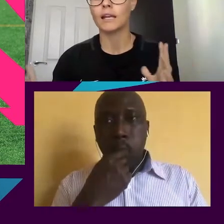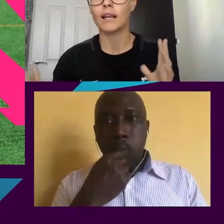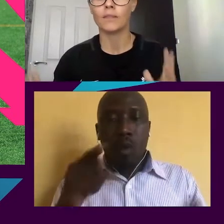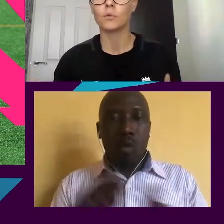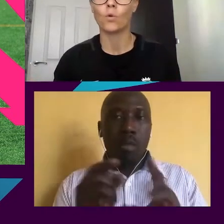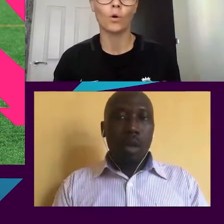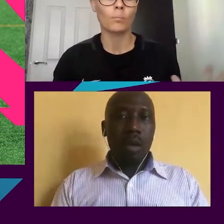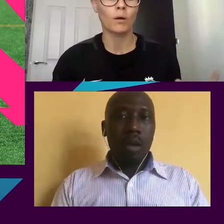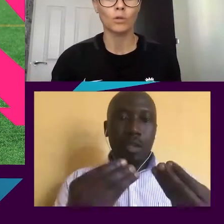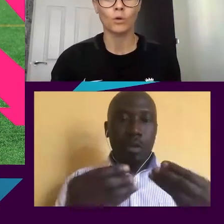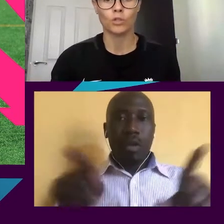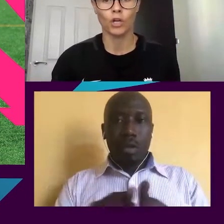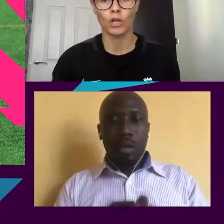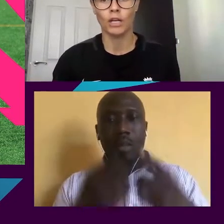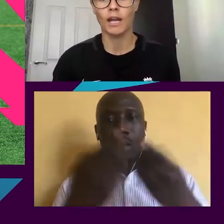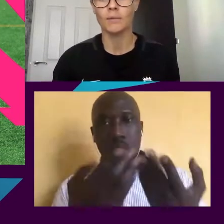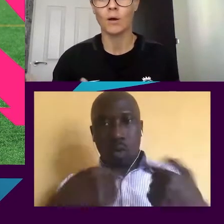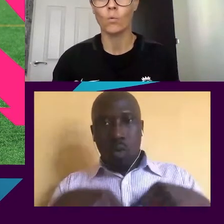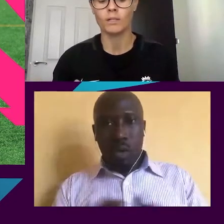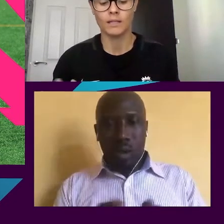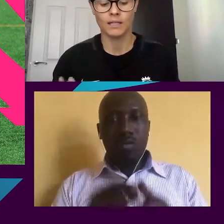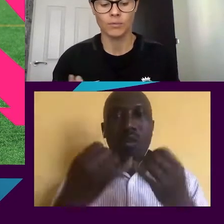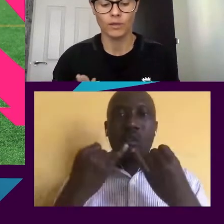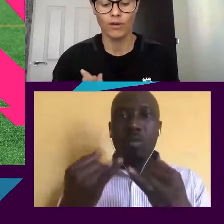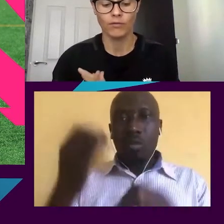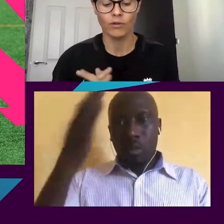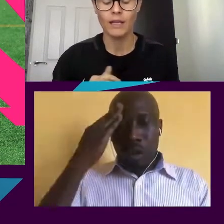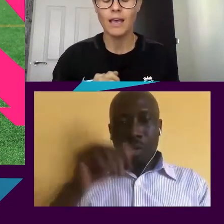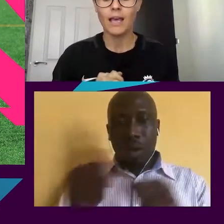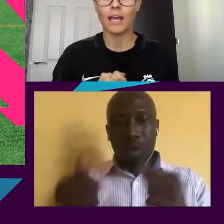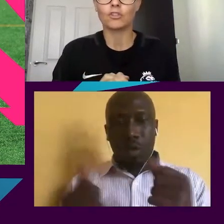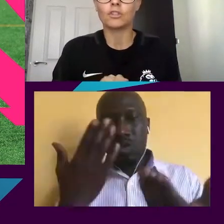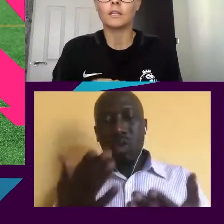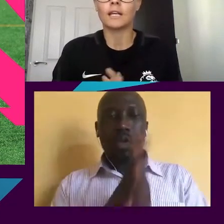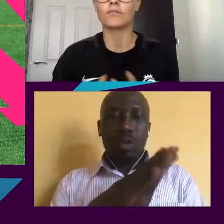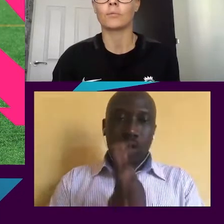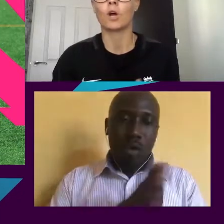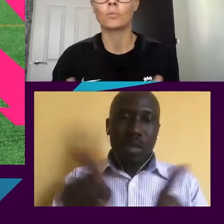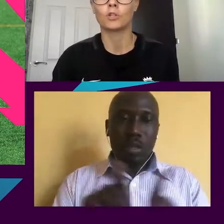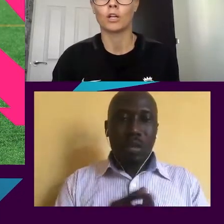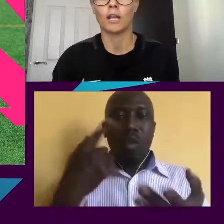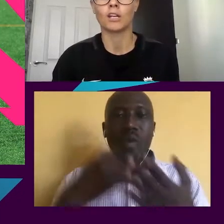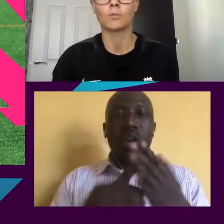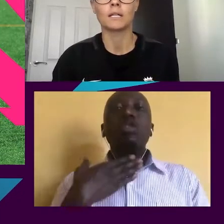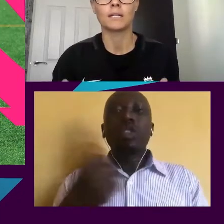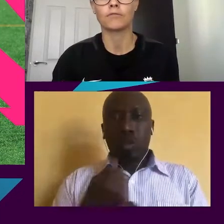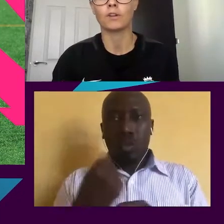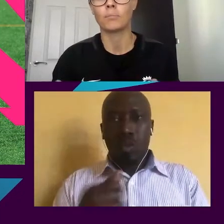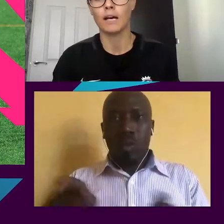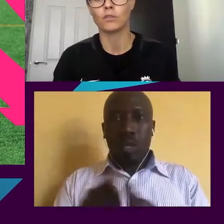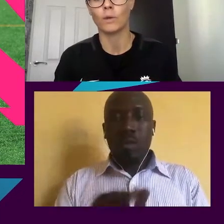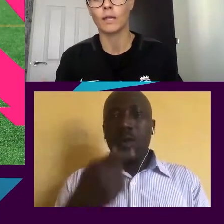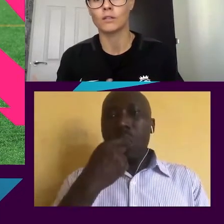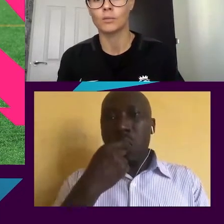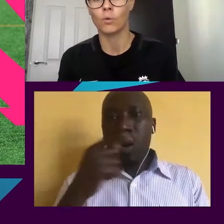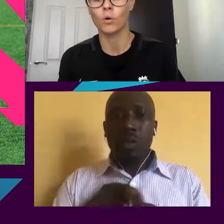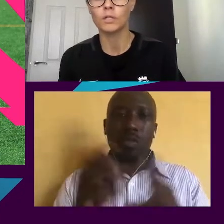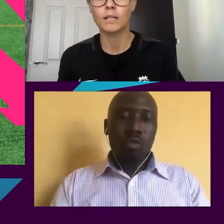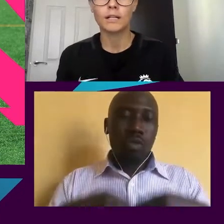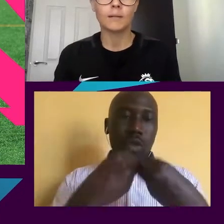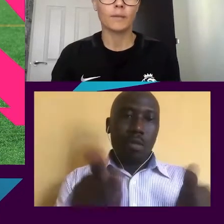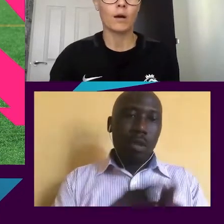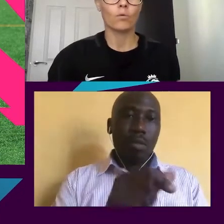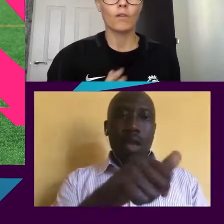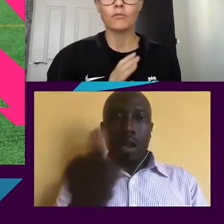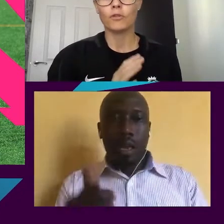and really let them know about your journey and about what it takes to be a referee. And just give them an option into a different pathway into